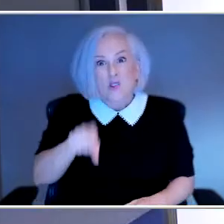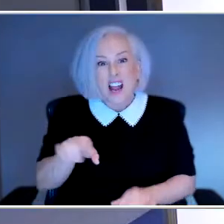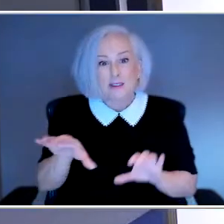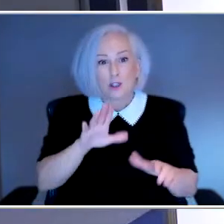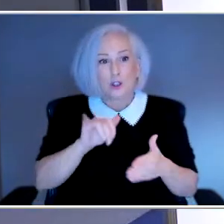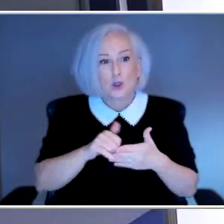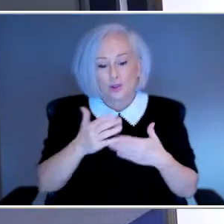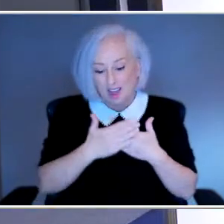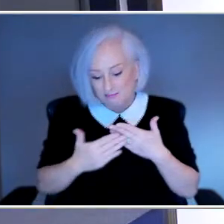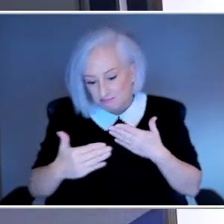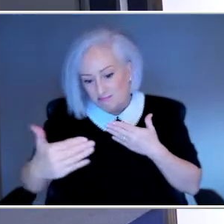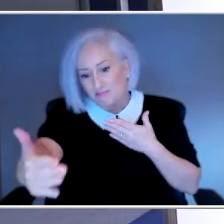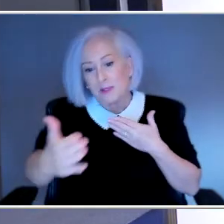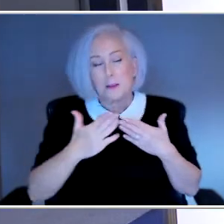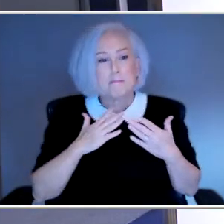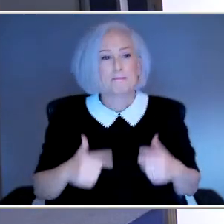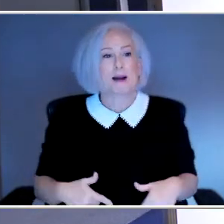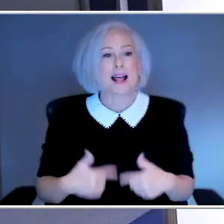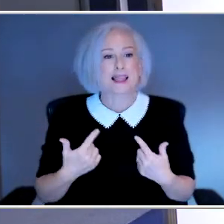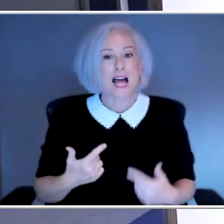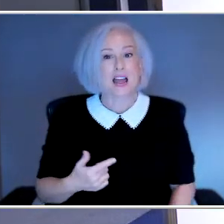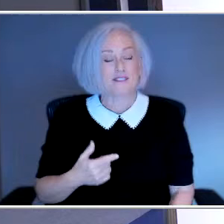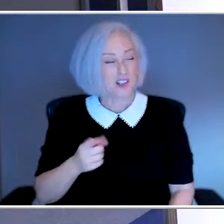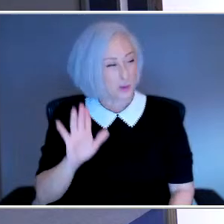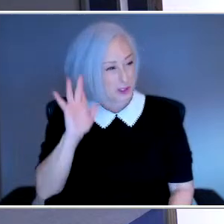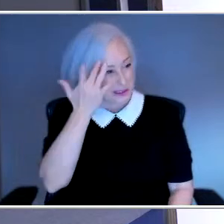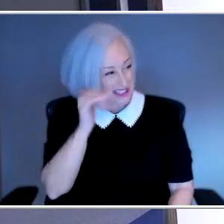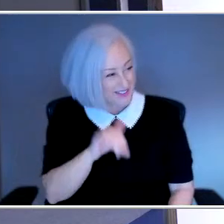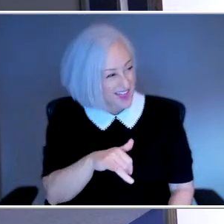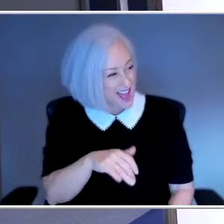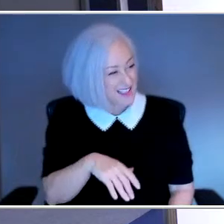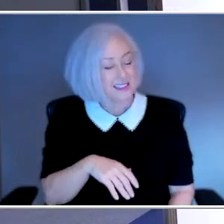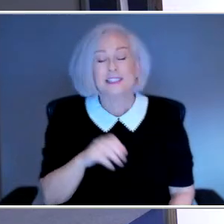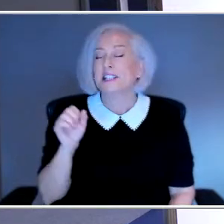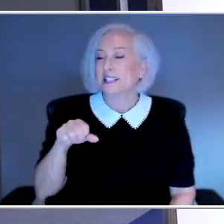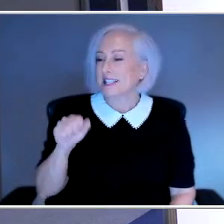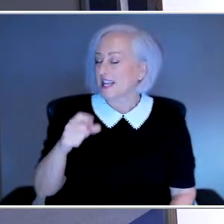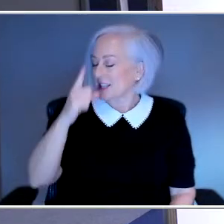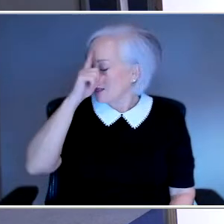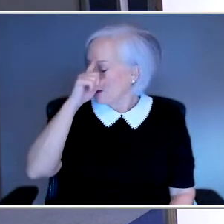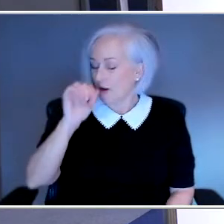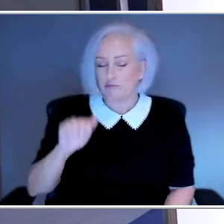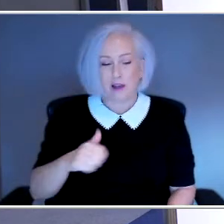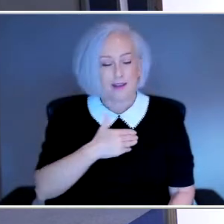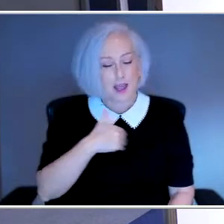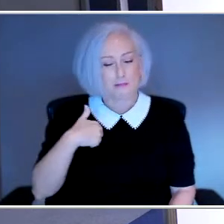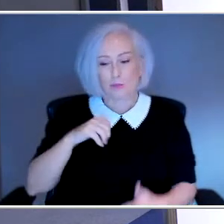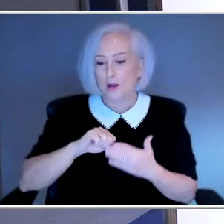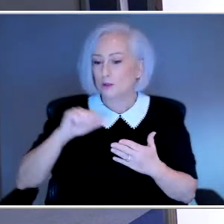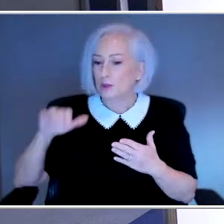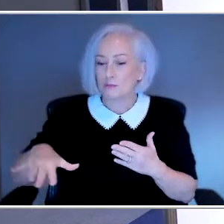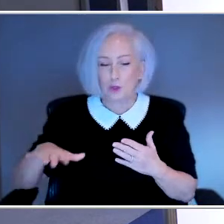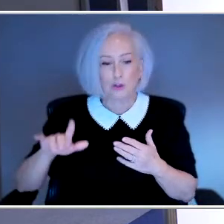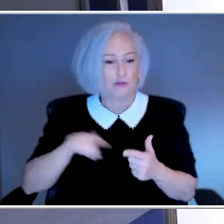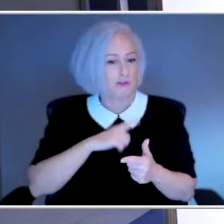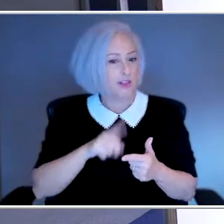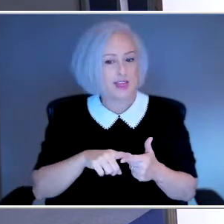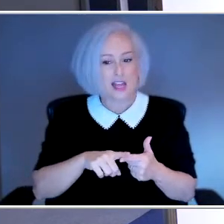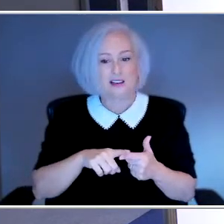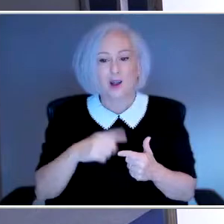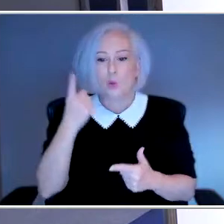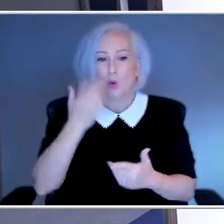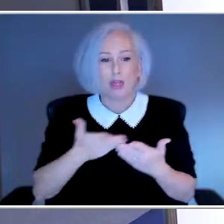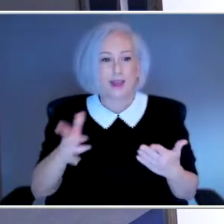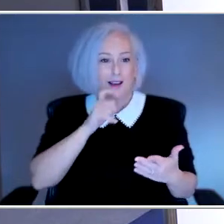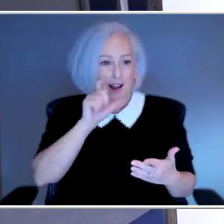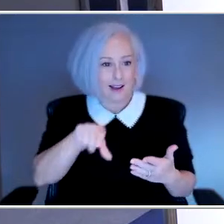doing that? Yes. You thought, if I do make this big step, then that takes that part out of the equation. Yes. What were those conversations like with your family, with